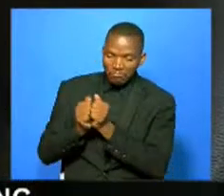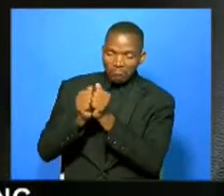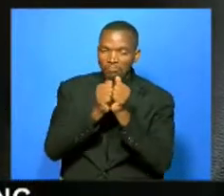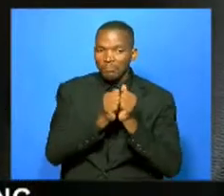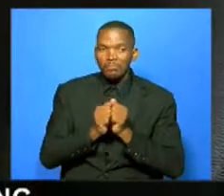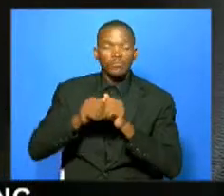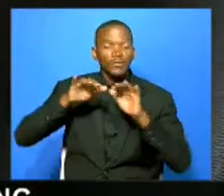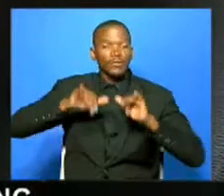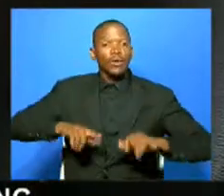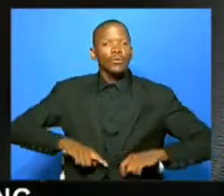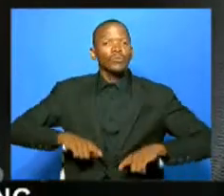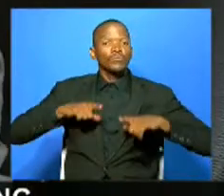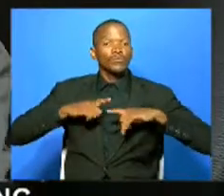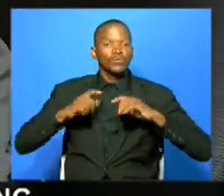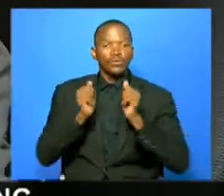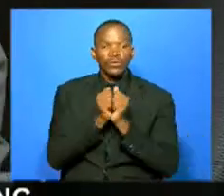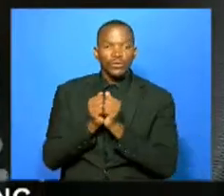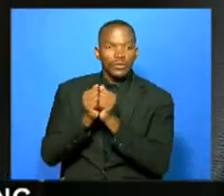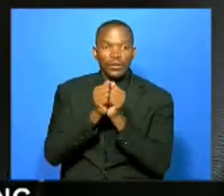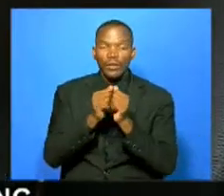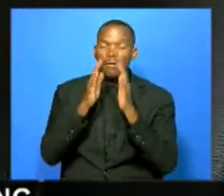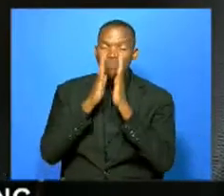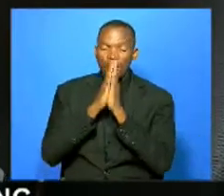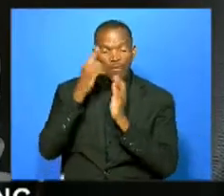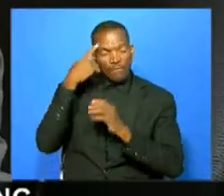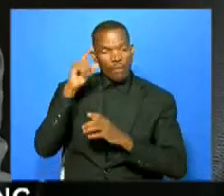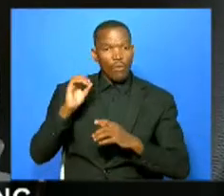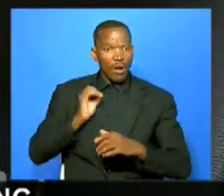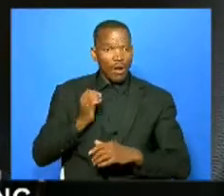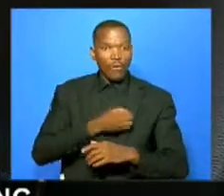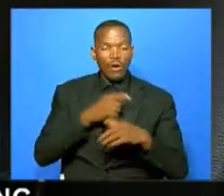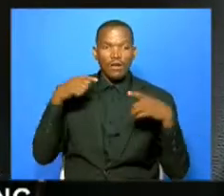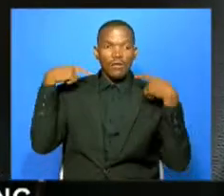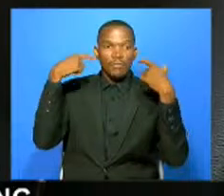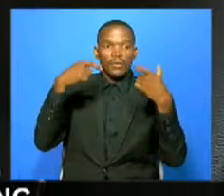each other. And of course, please pray for our government,